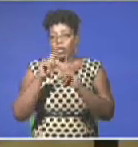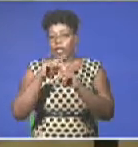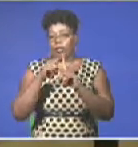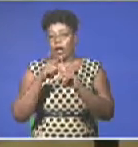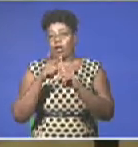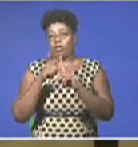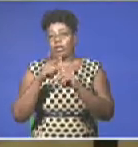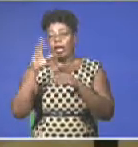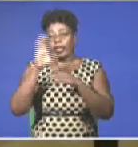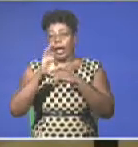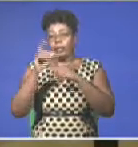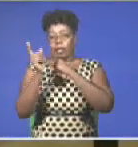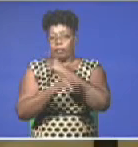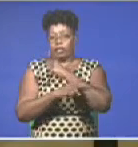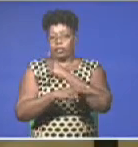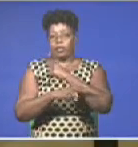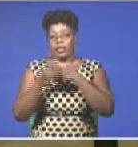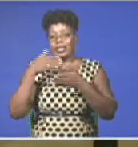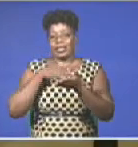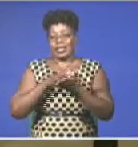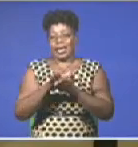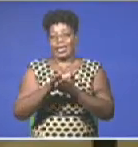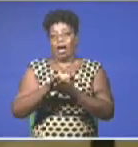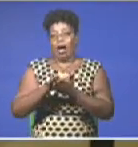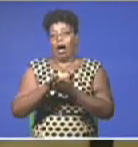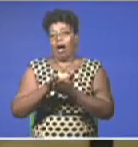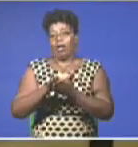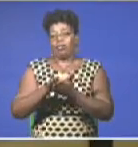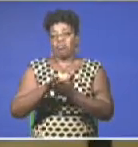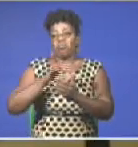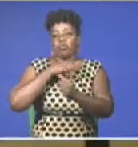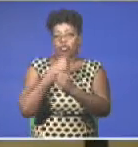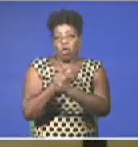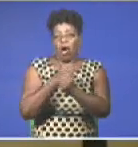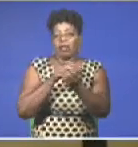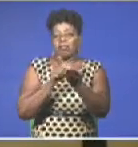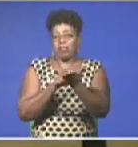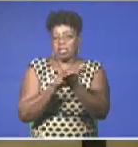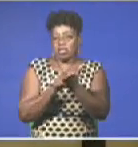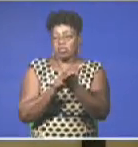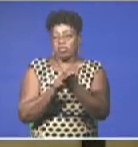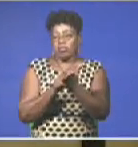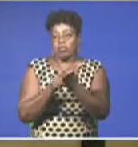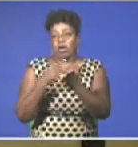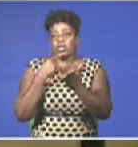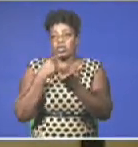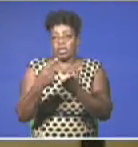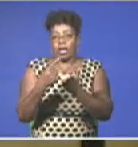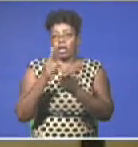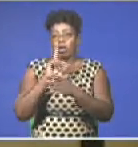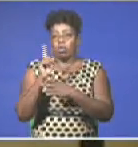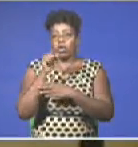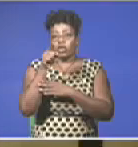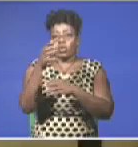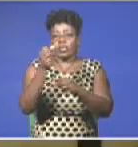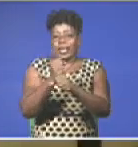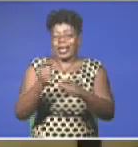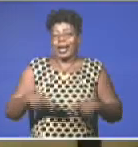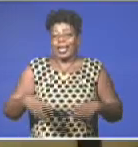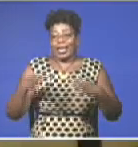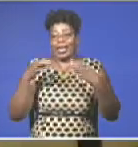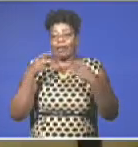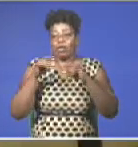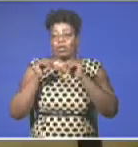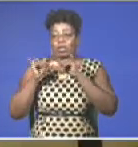I think we need to send a strong message that at least we should be able to say, were you to take a life, you